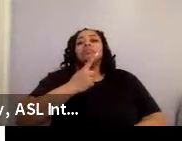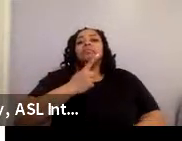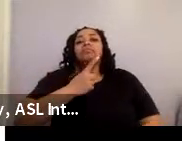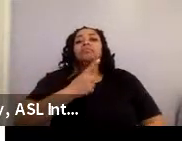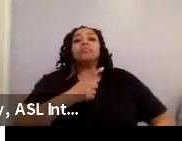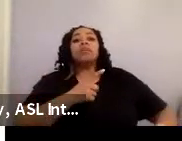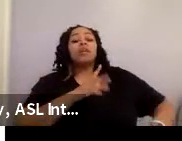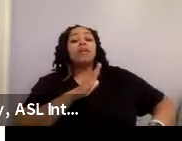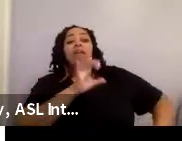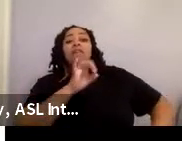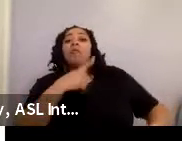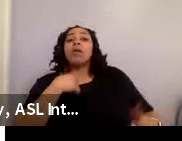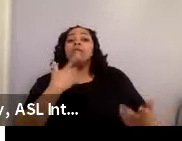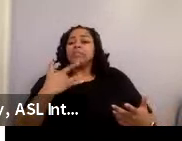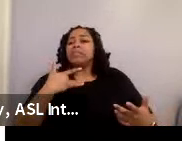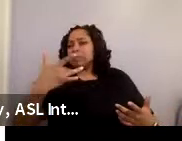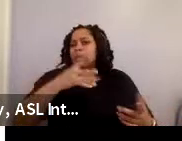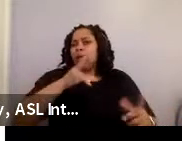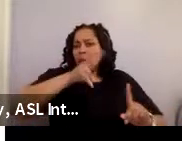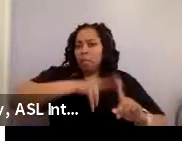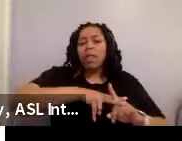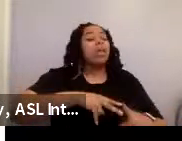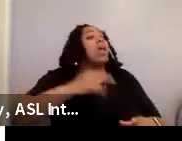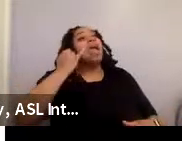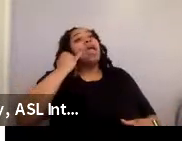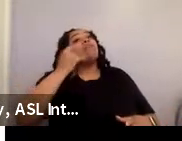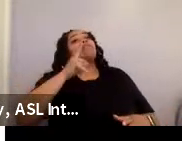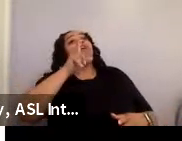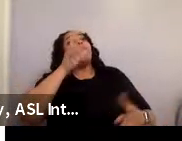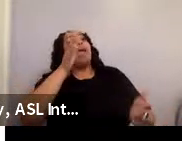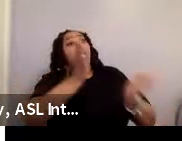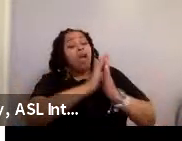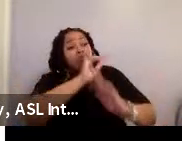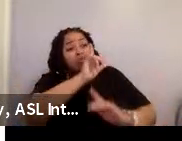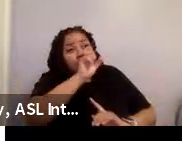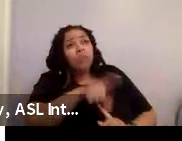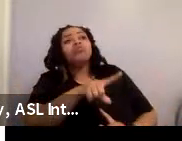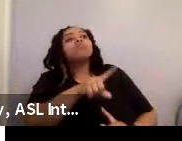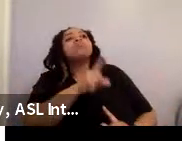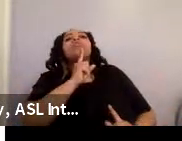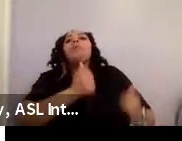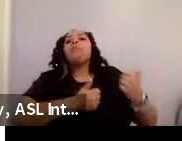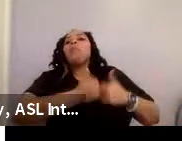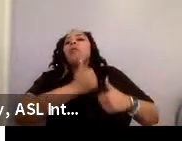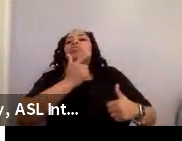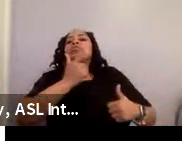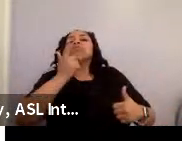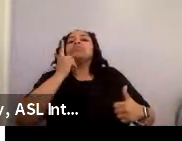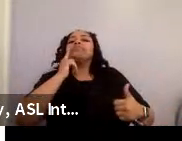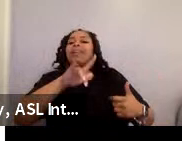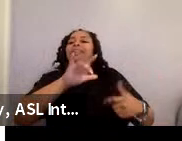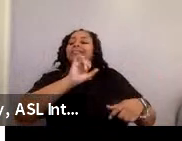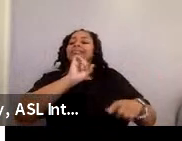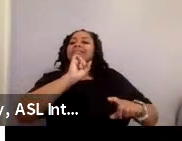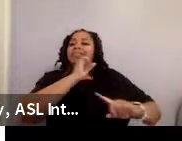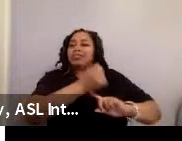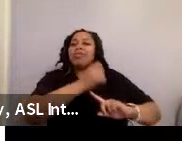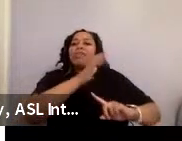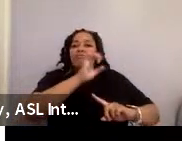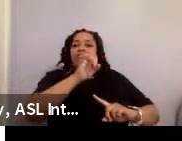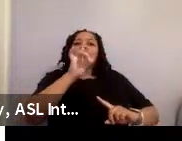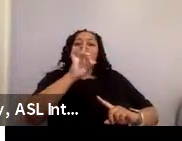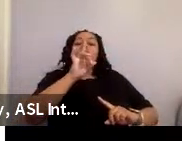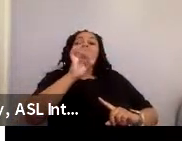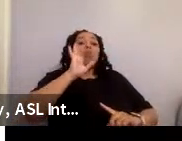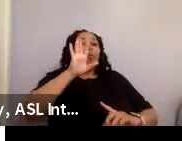508 usually applies. If the question is being asked, then it's mostly going to be the case that 508 will apply. However,